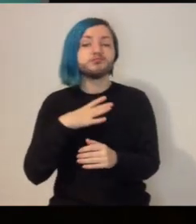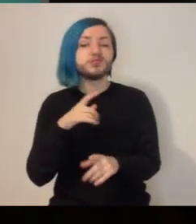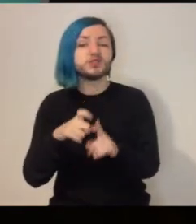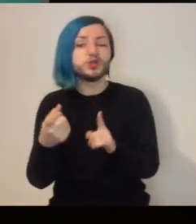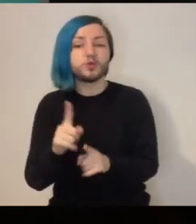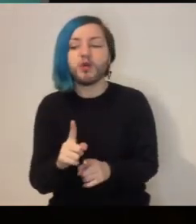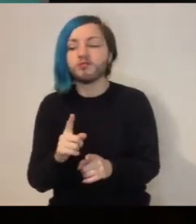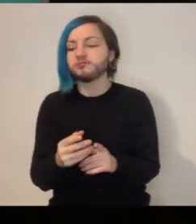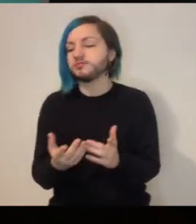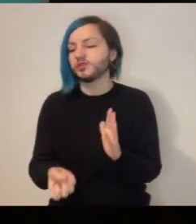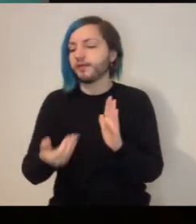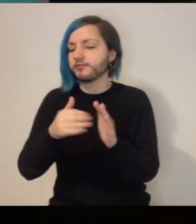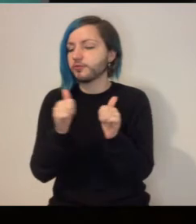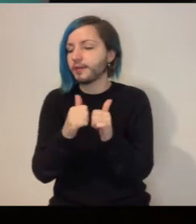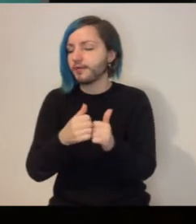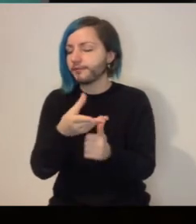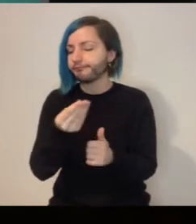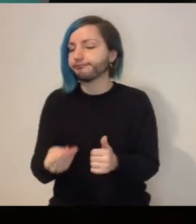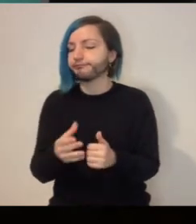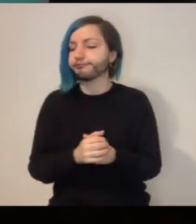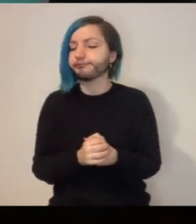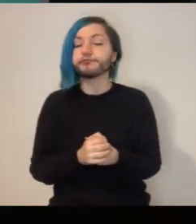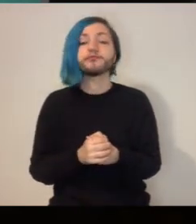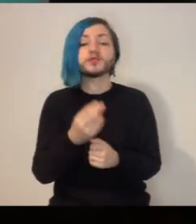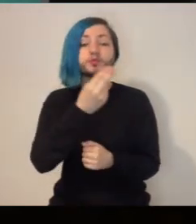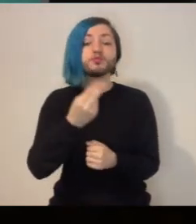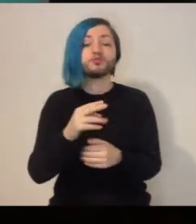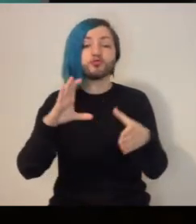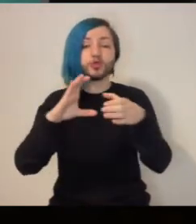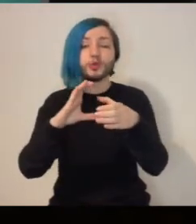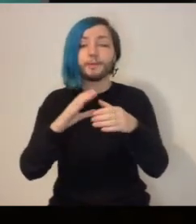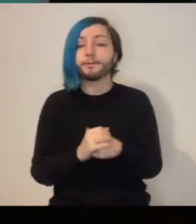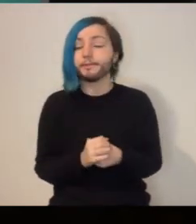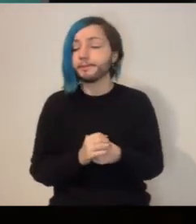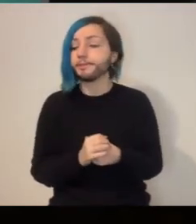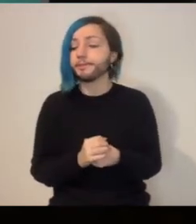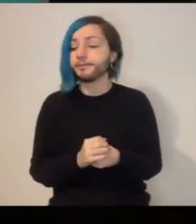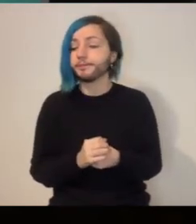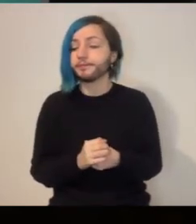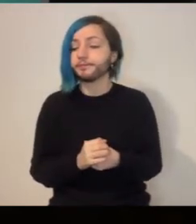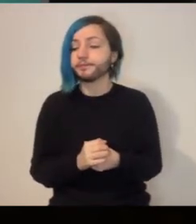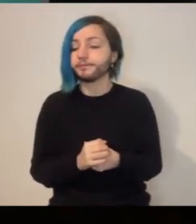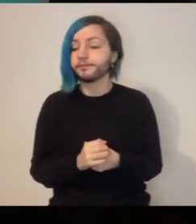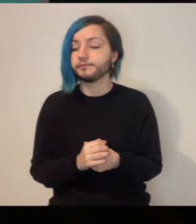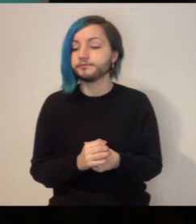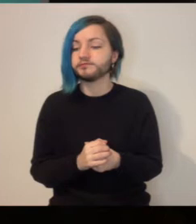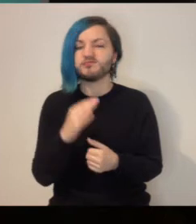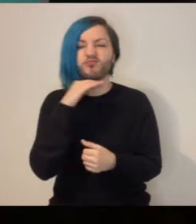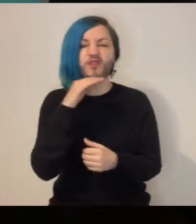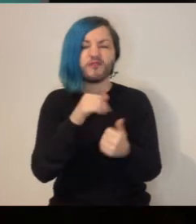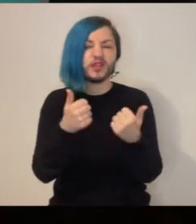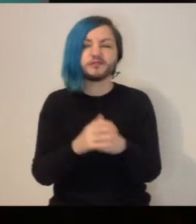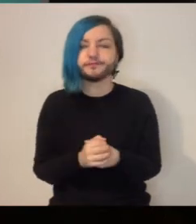do, if I get a sheet of paper, is you draw a cube on the front, like so.